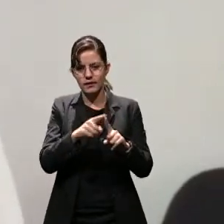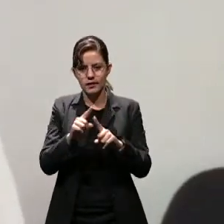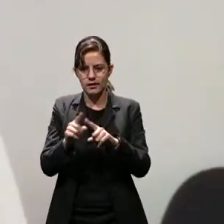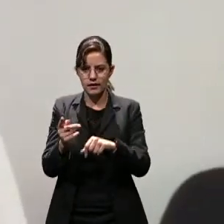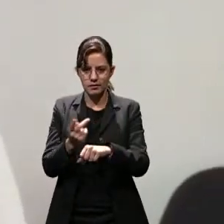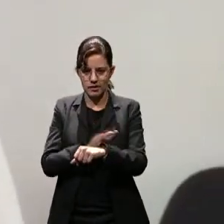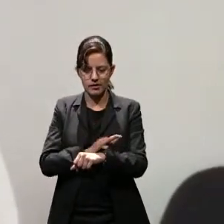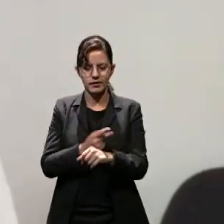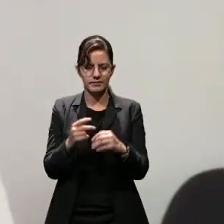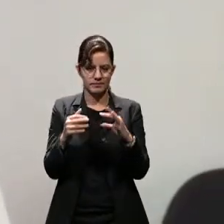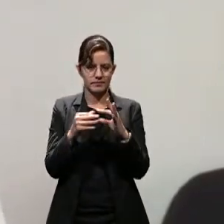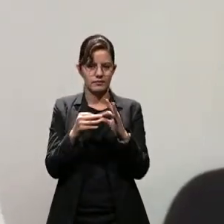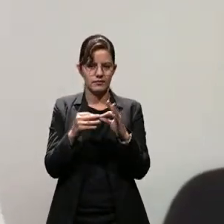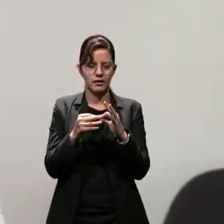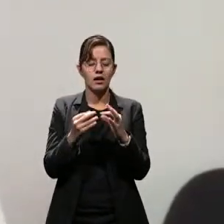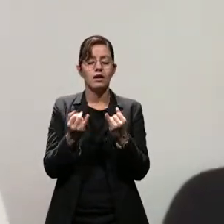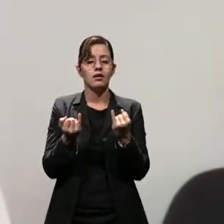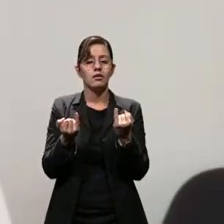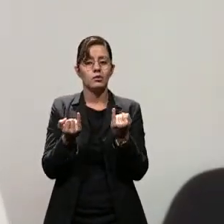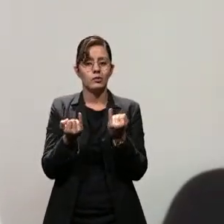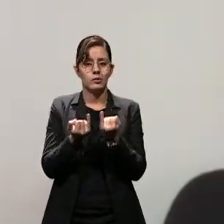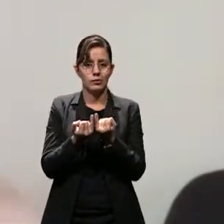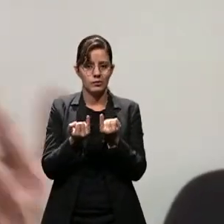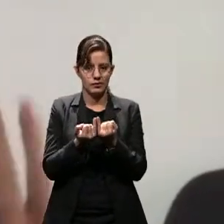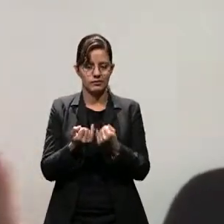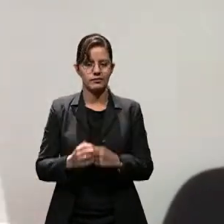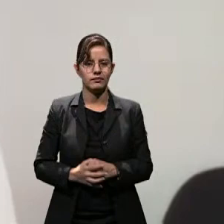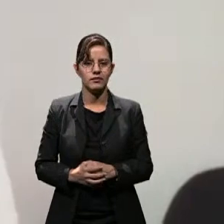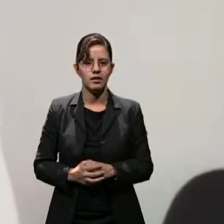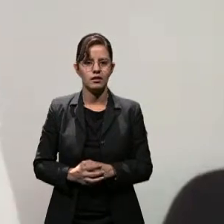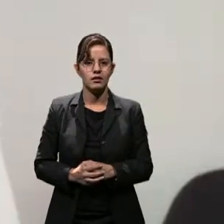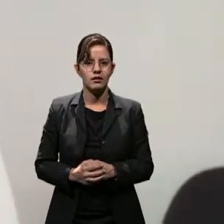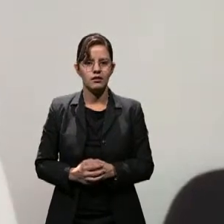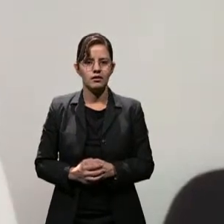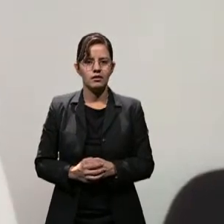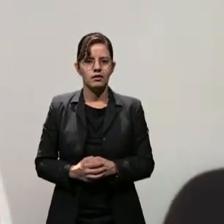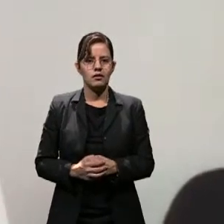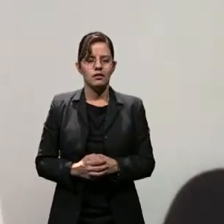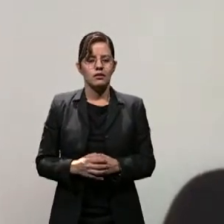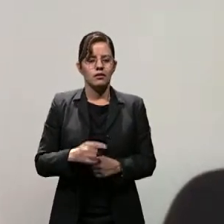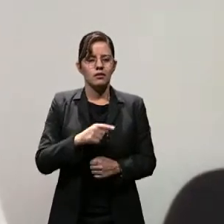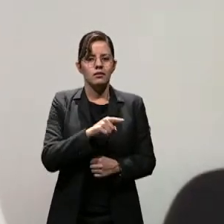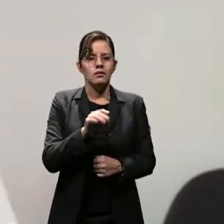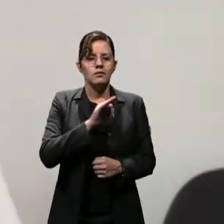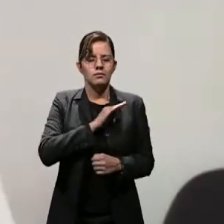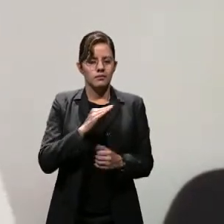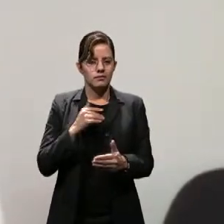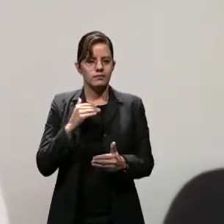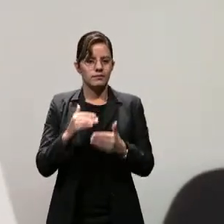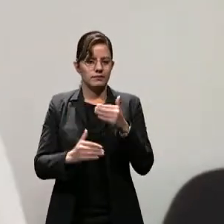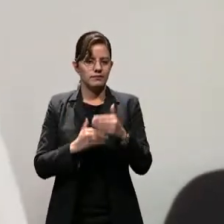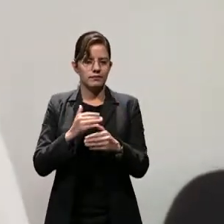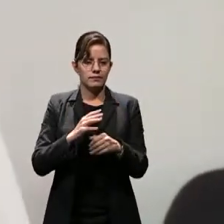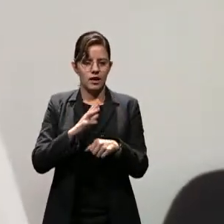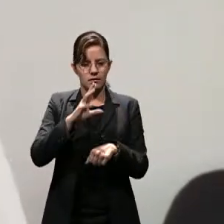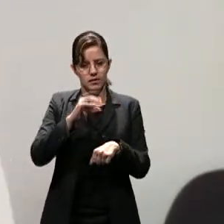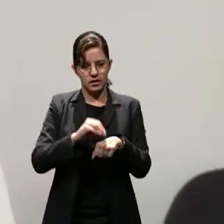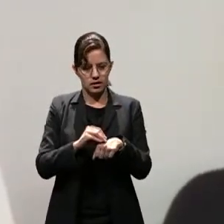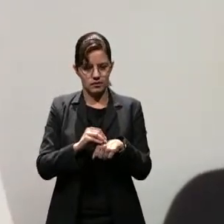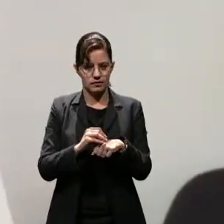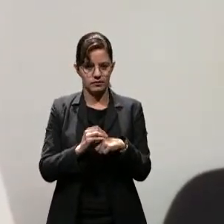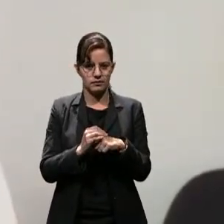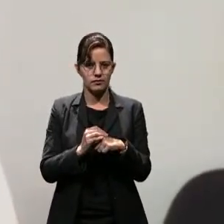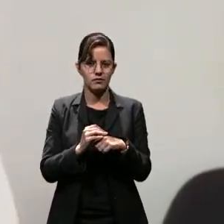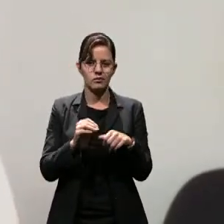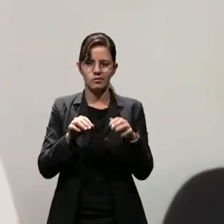and specifically on some aspects that precisely are allowing to achieve the progress or that they are